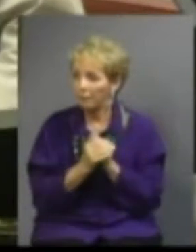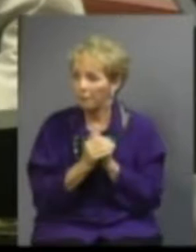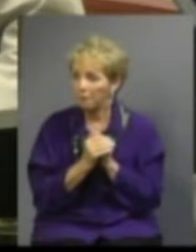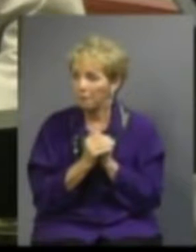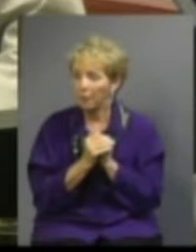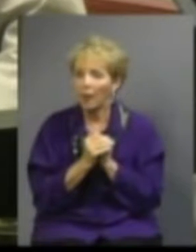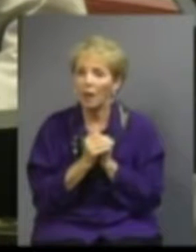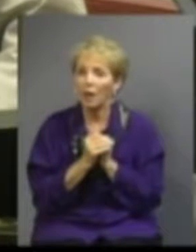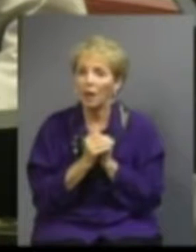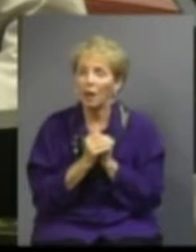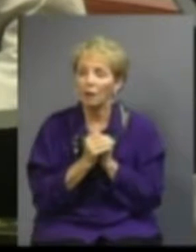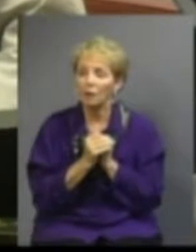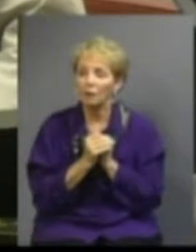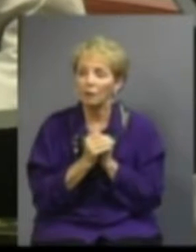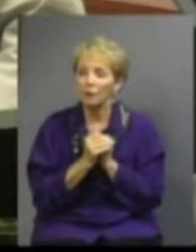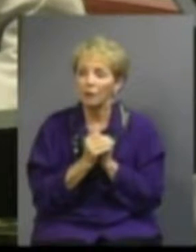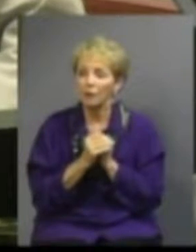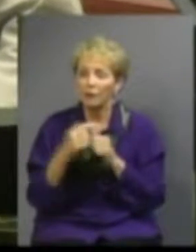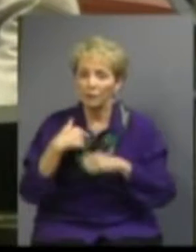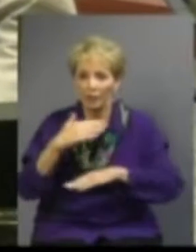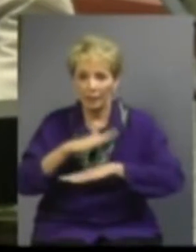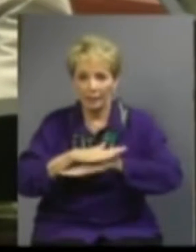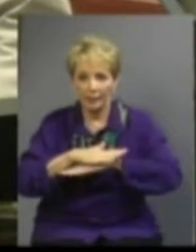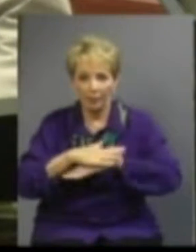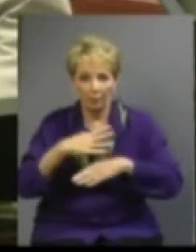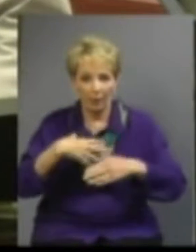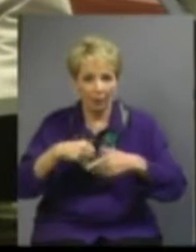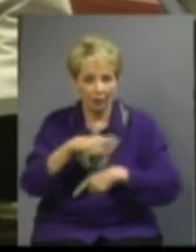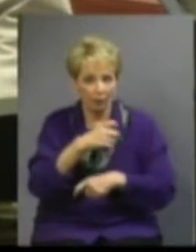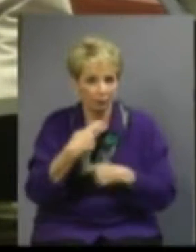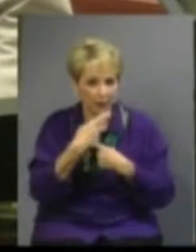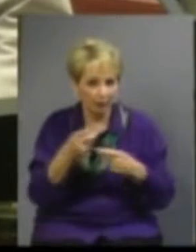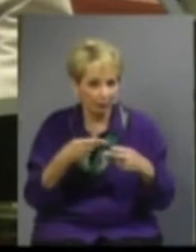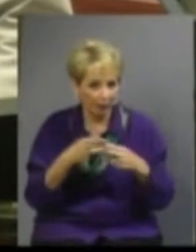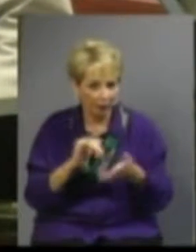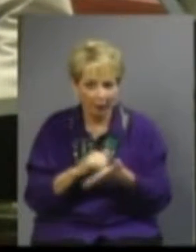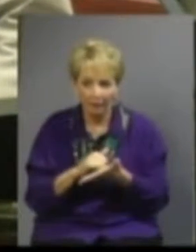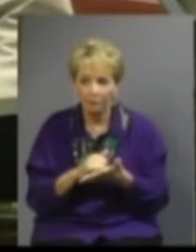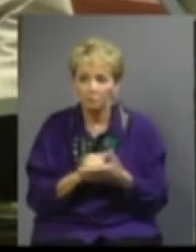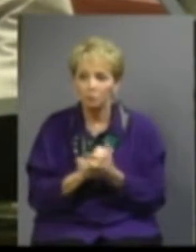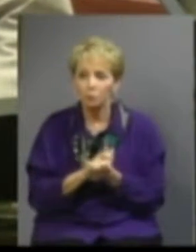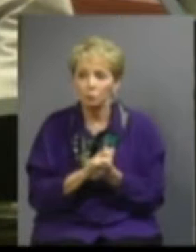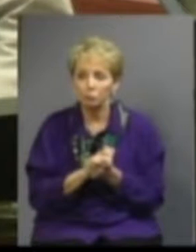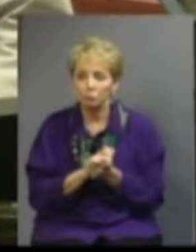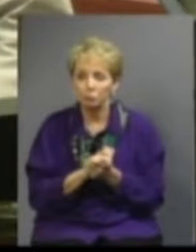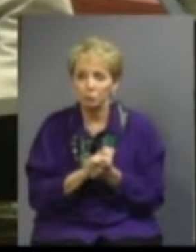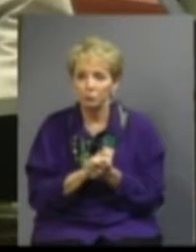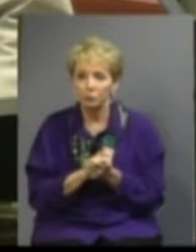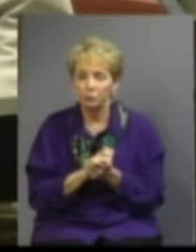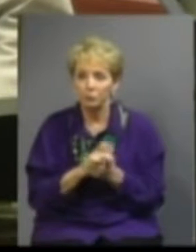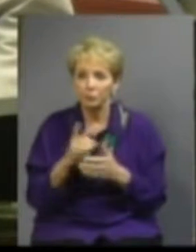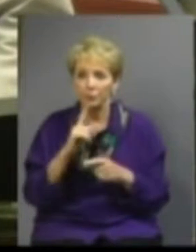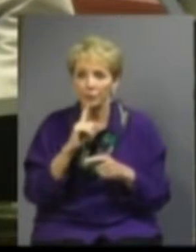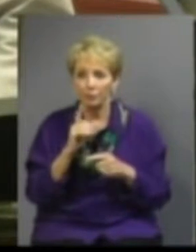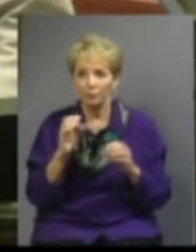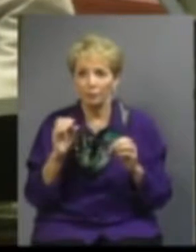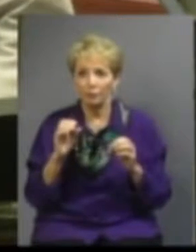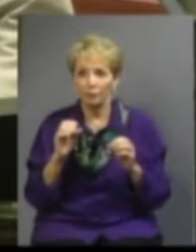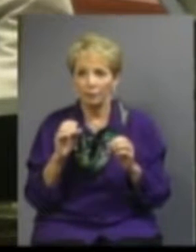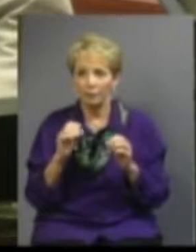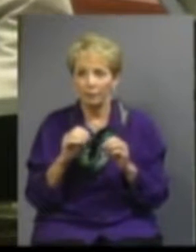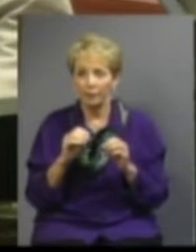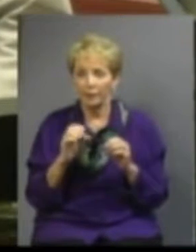You've got a table set up out there. You're going to tell us a little bit about it, but Yes. no one can appreciate being